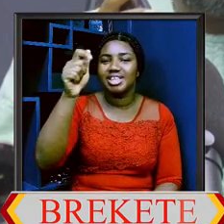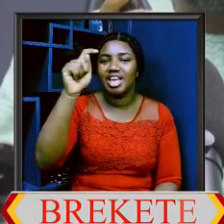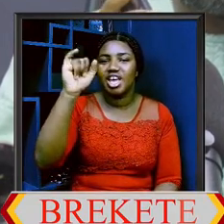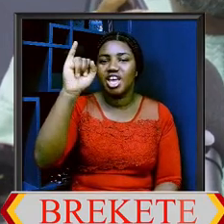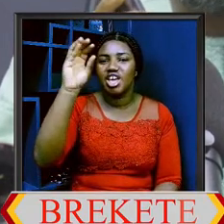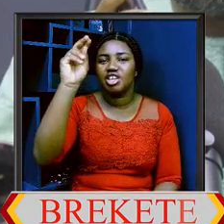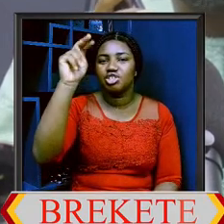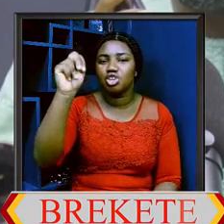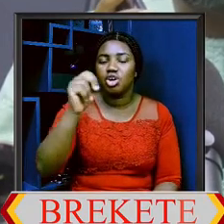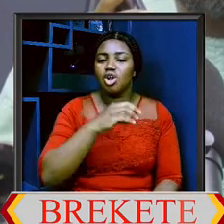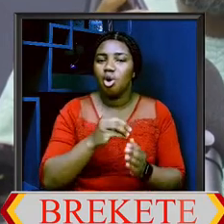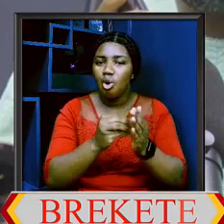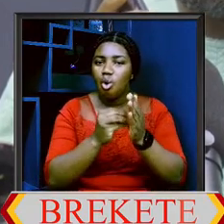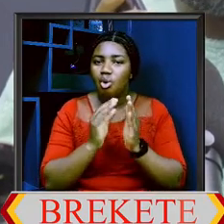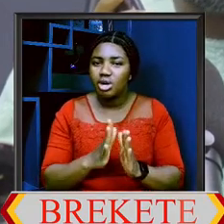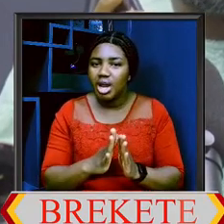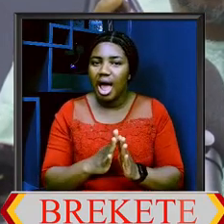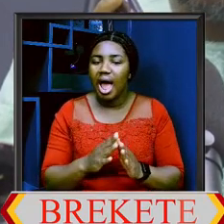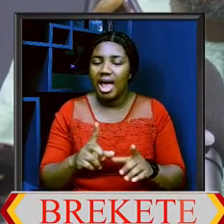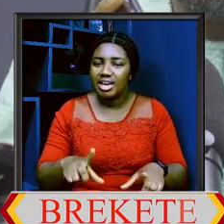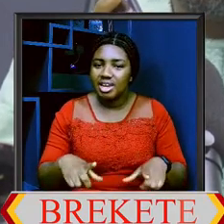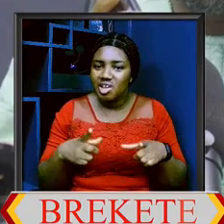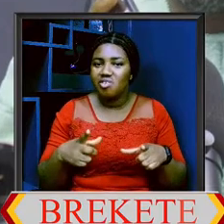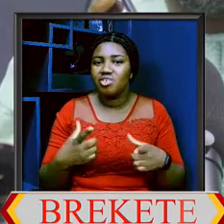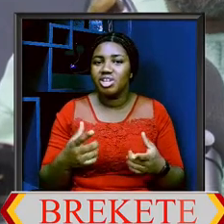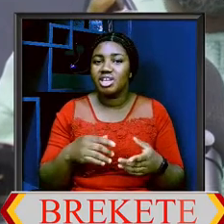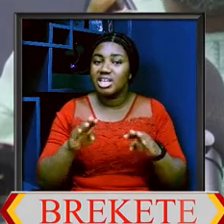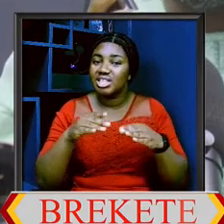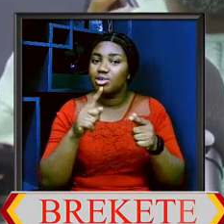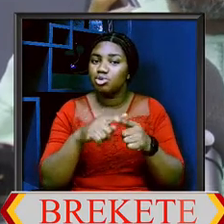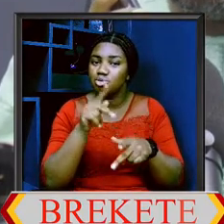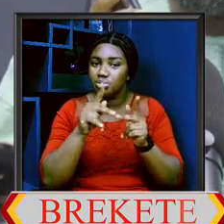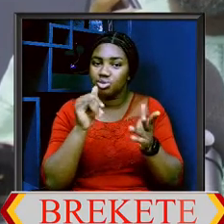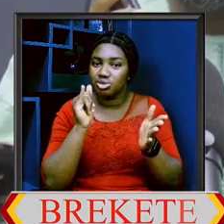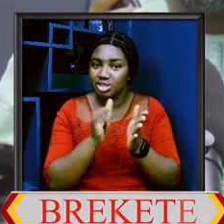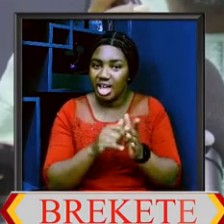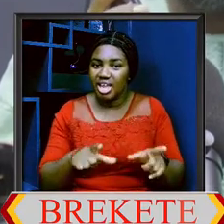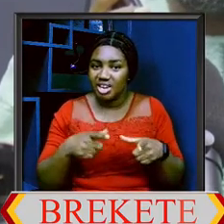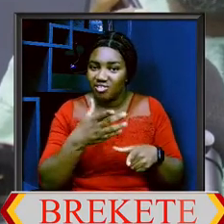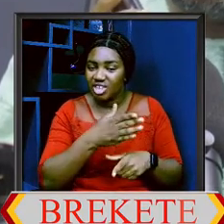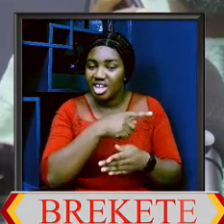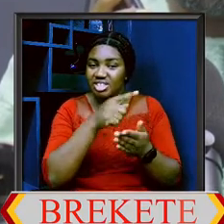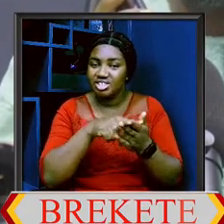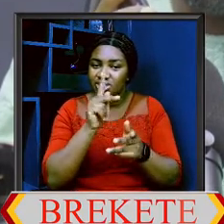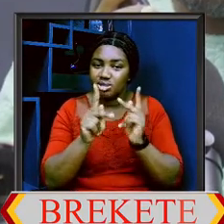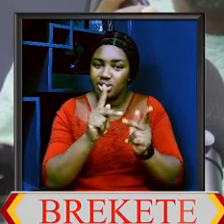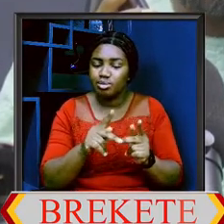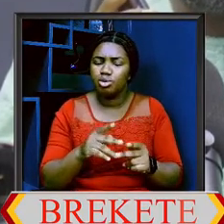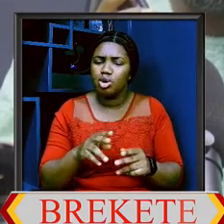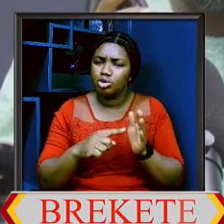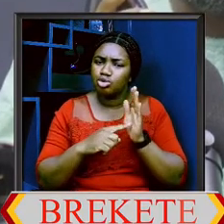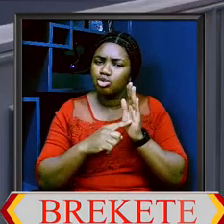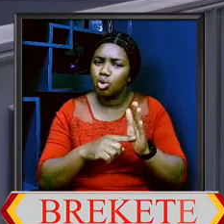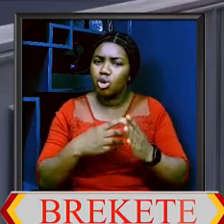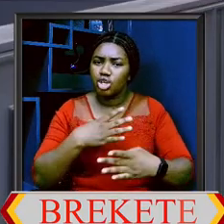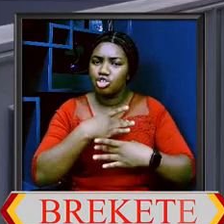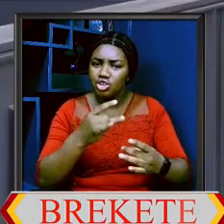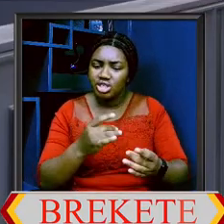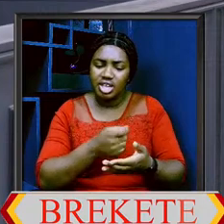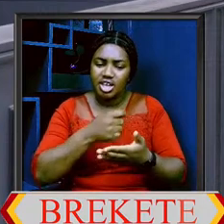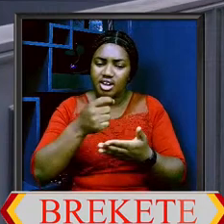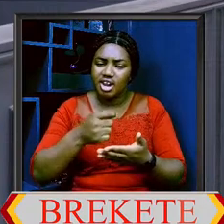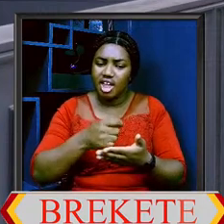occupier made sell to person where they occupy these people show interest they fill form they do everything they